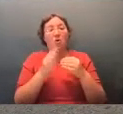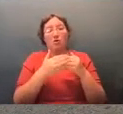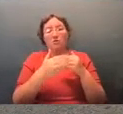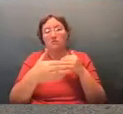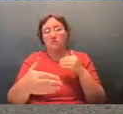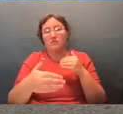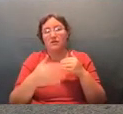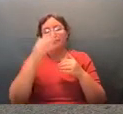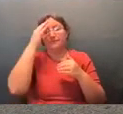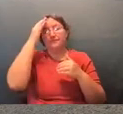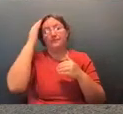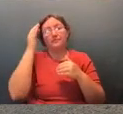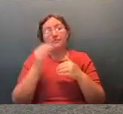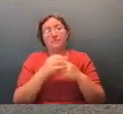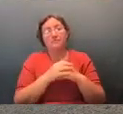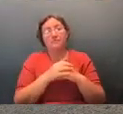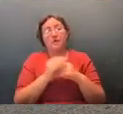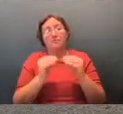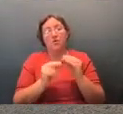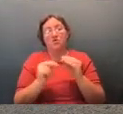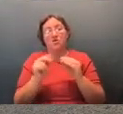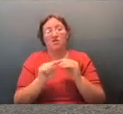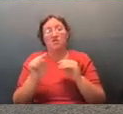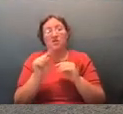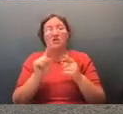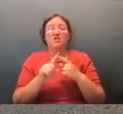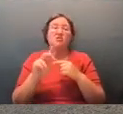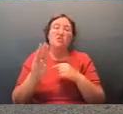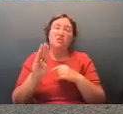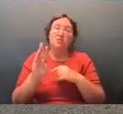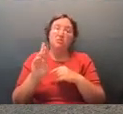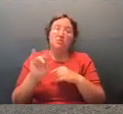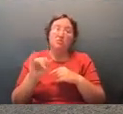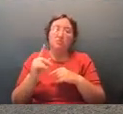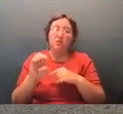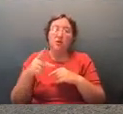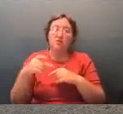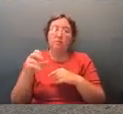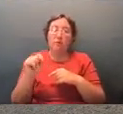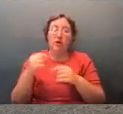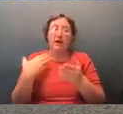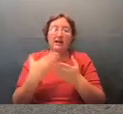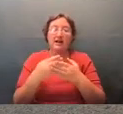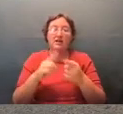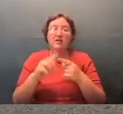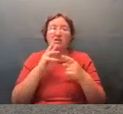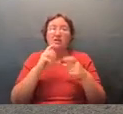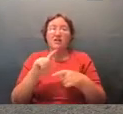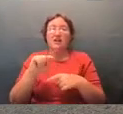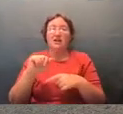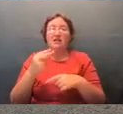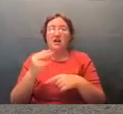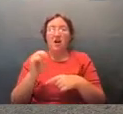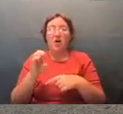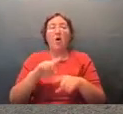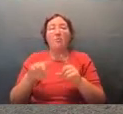we head up more north into Bridgeport and pretty much make our way to Lake Tahoe. But we're going to do